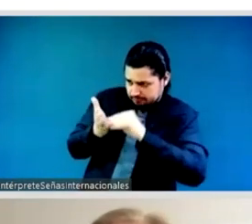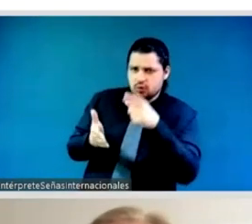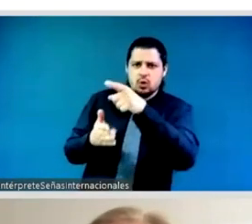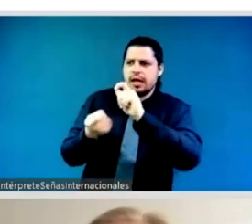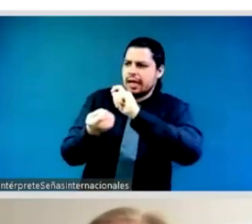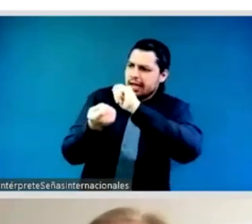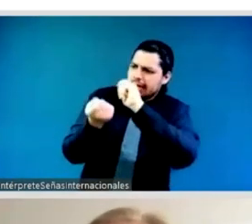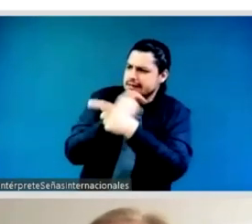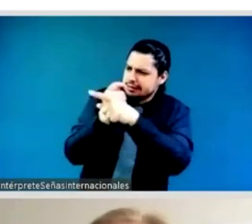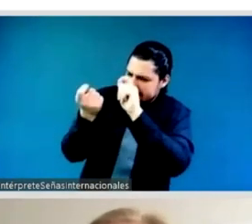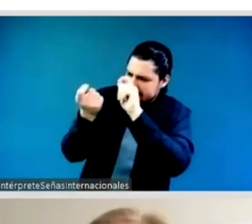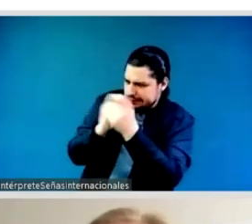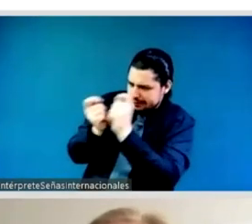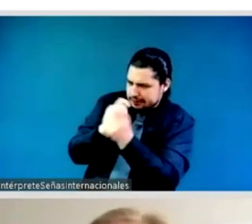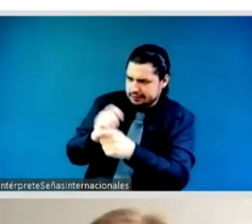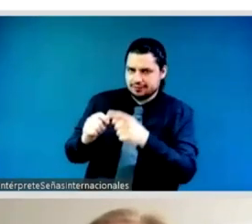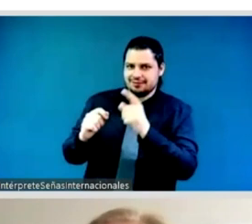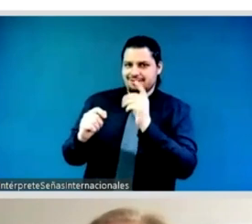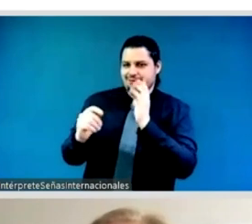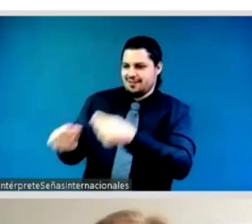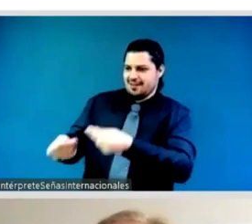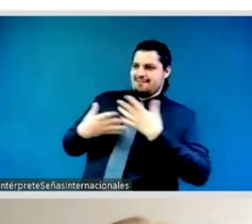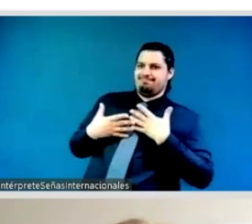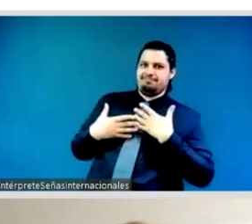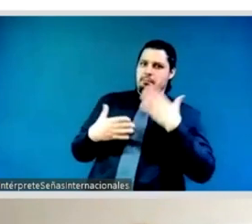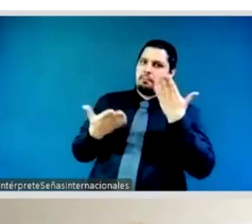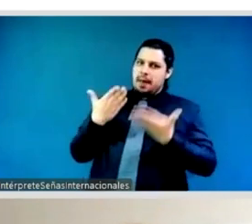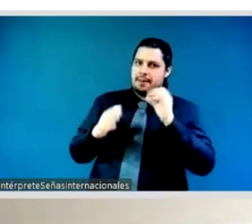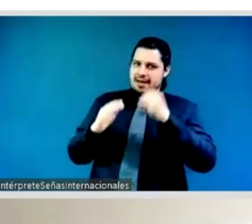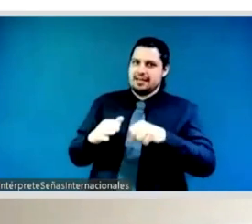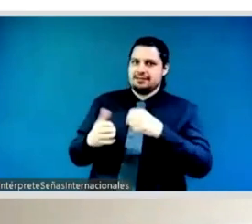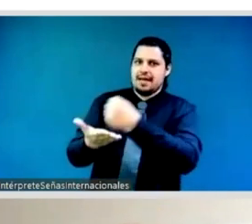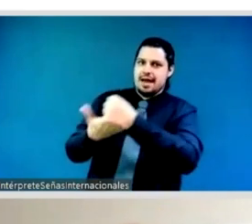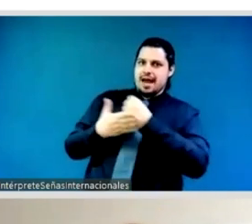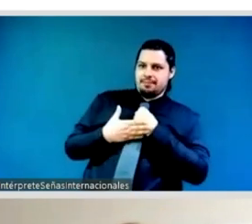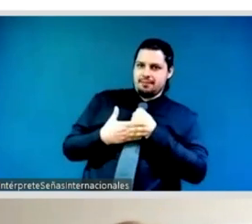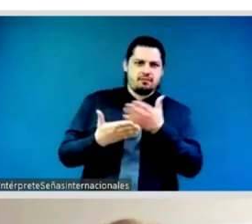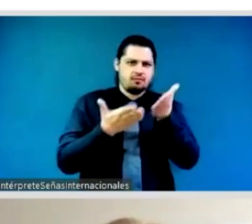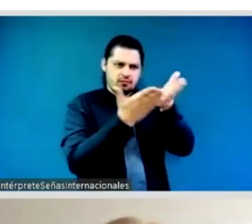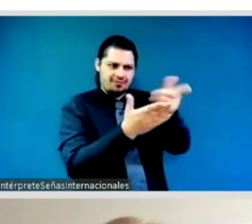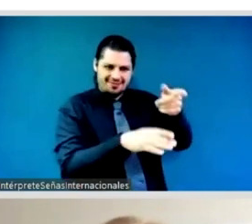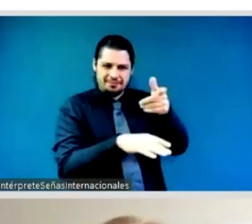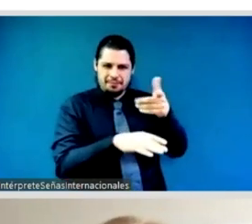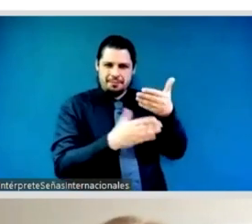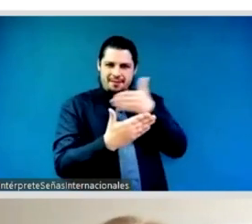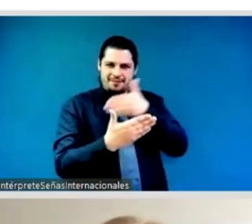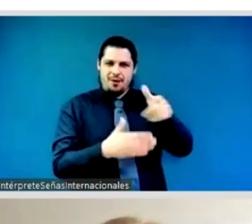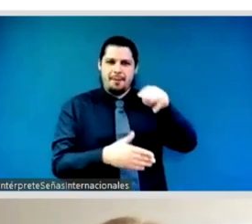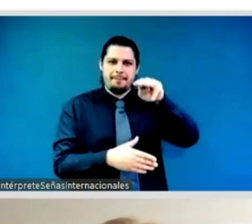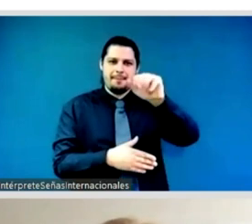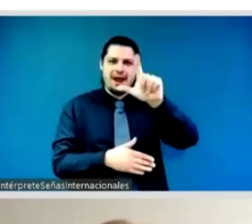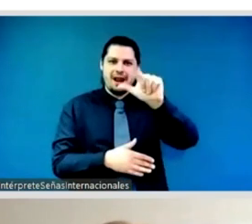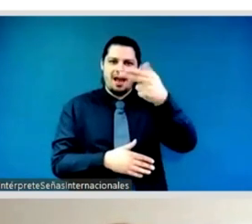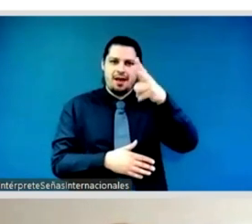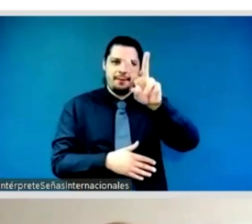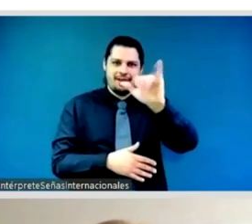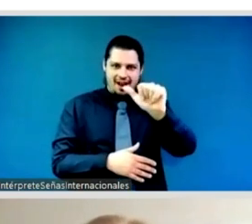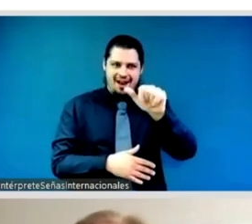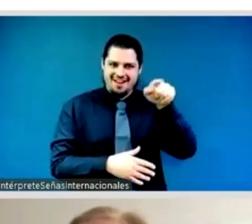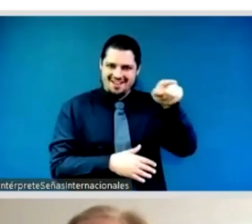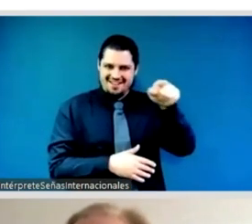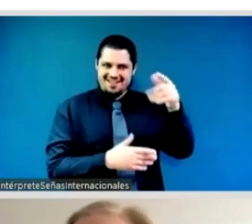i